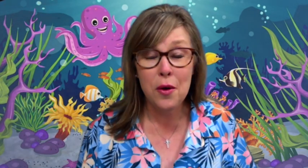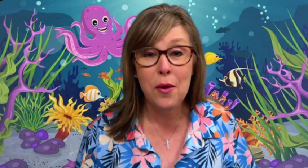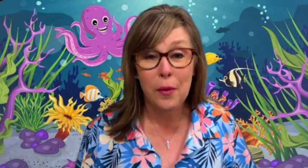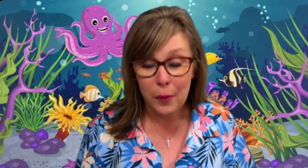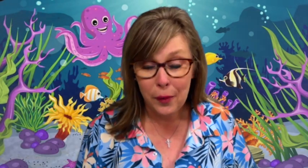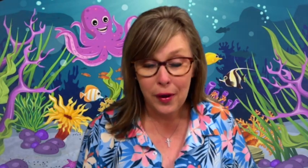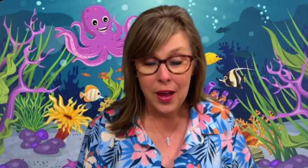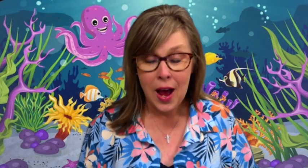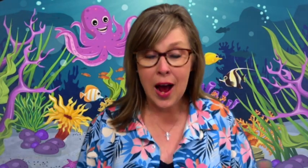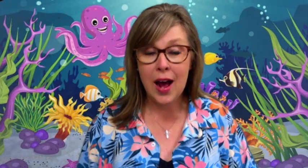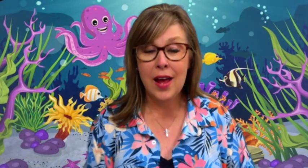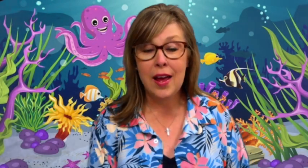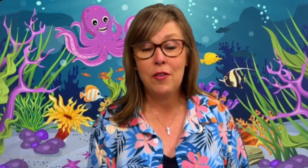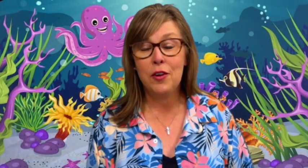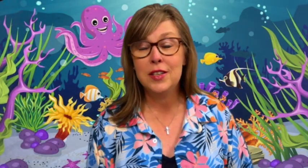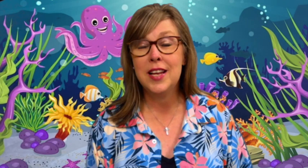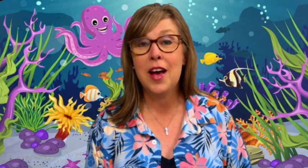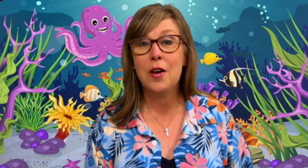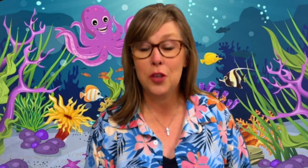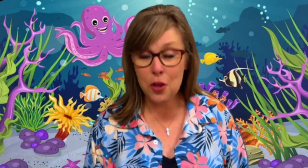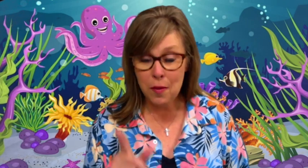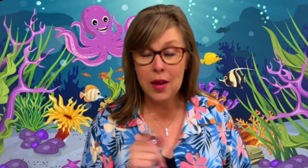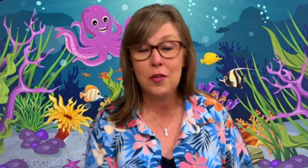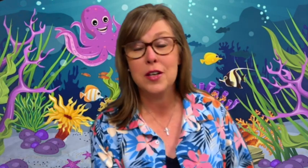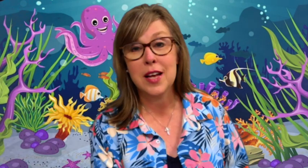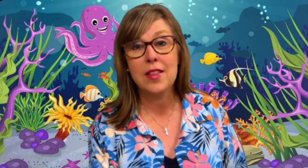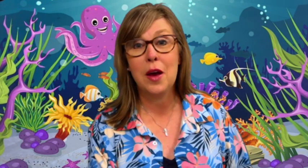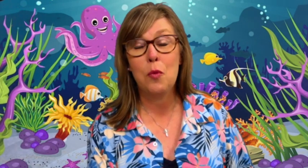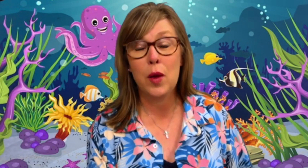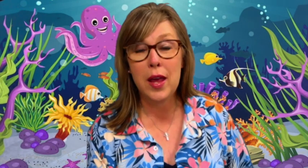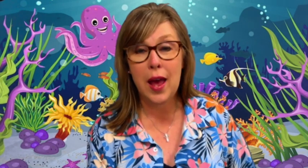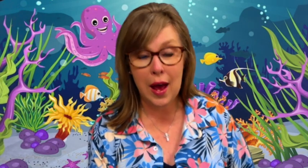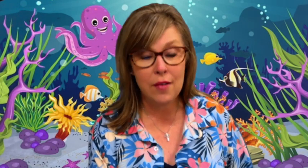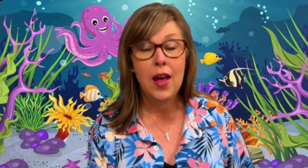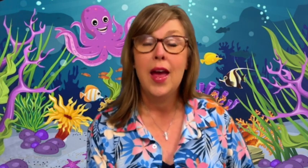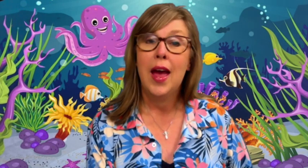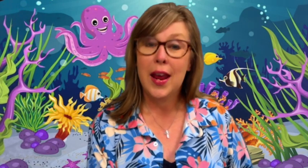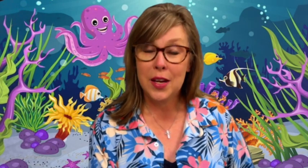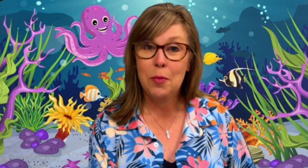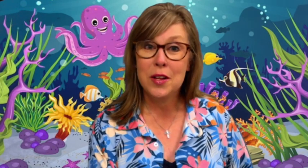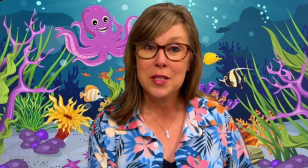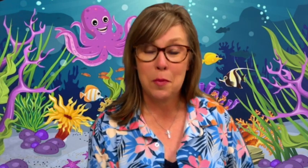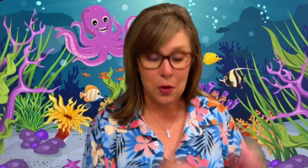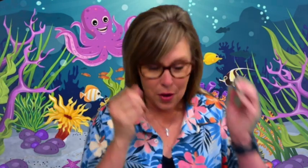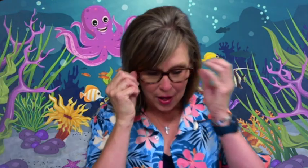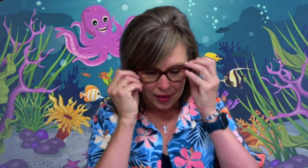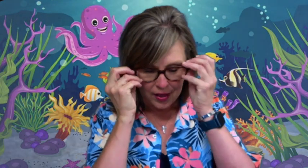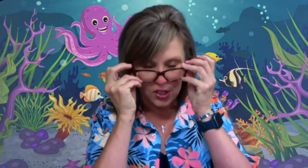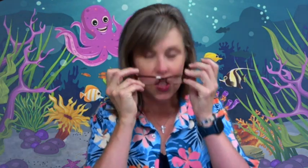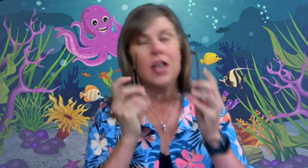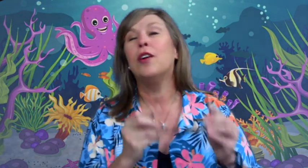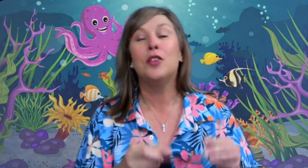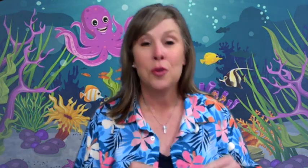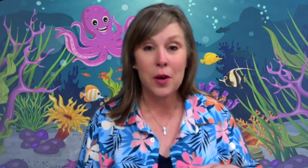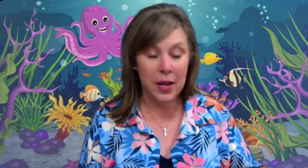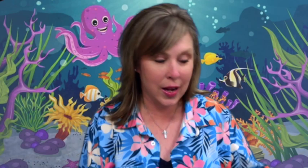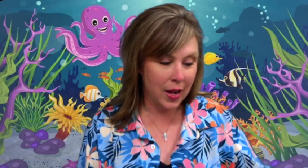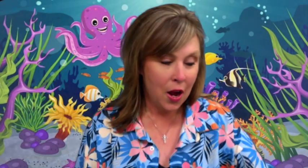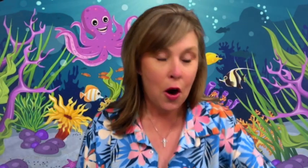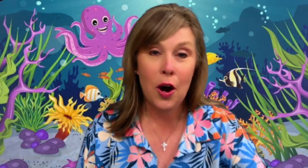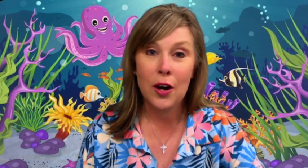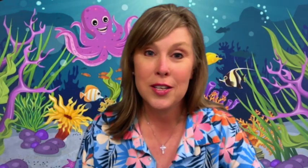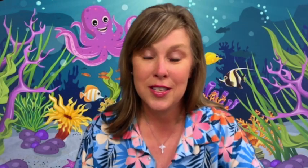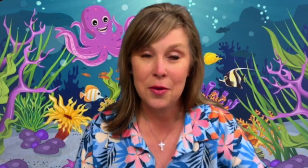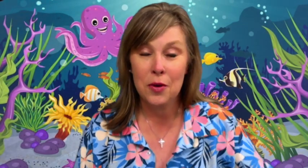you. I have heard tell, you may have heard tell, that we have a new principal this year